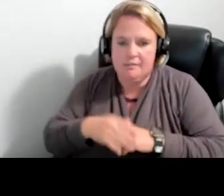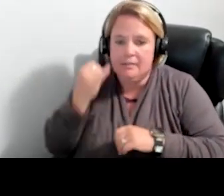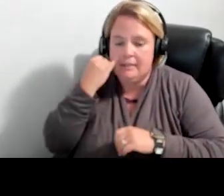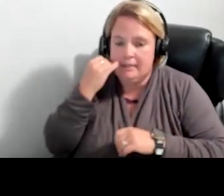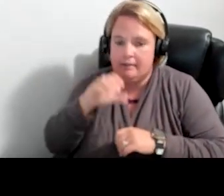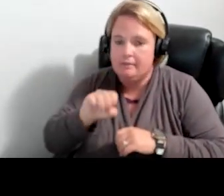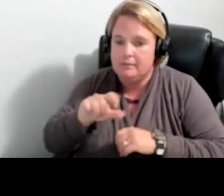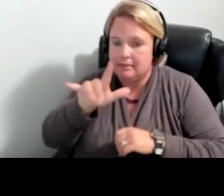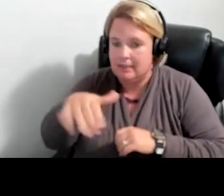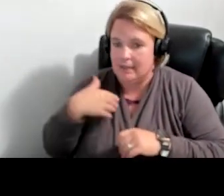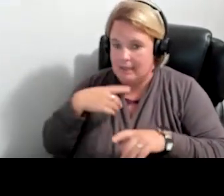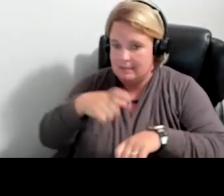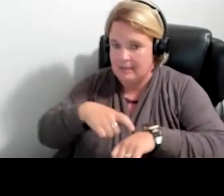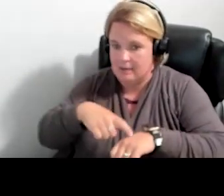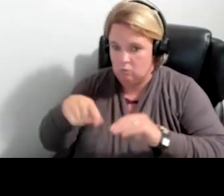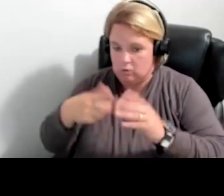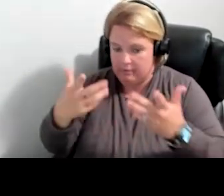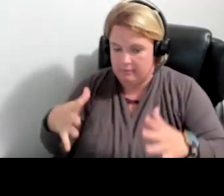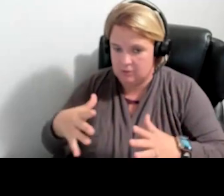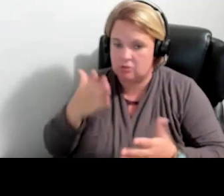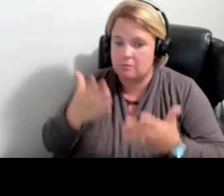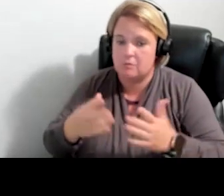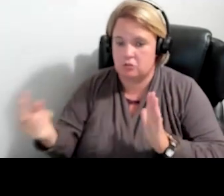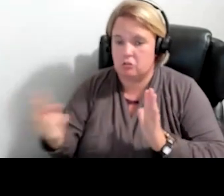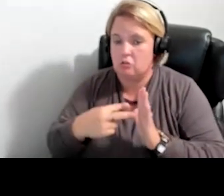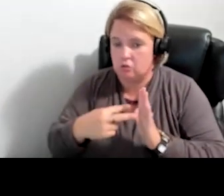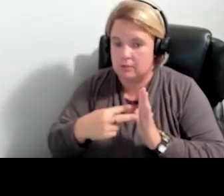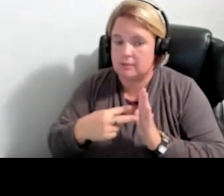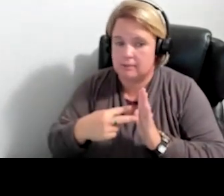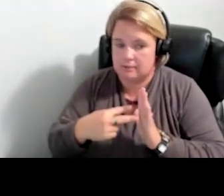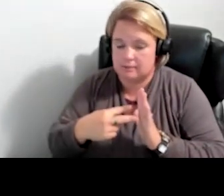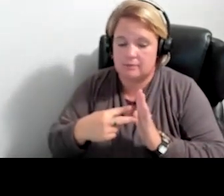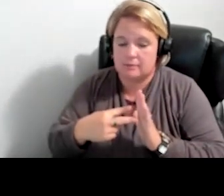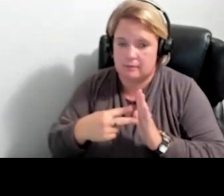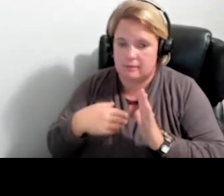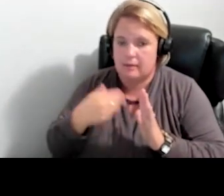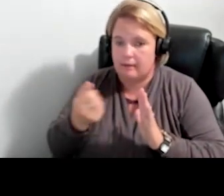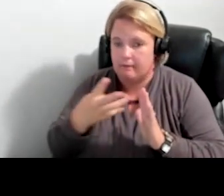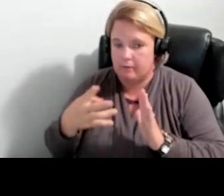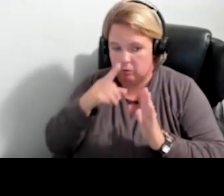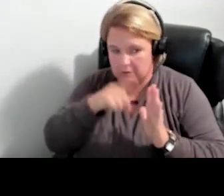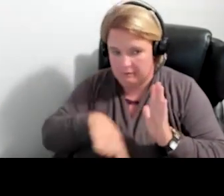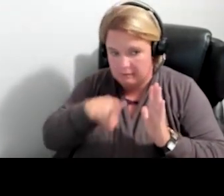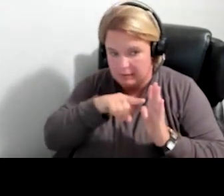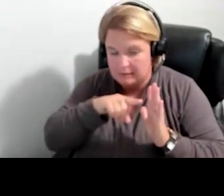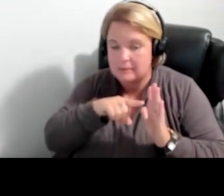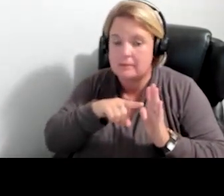when she wraps up, maybe she can take a look and look at a few of these things in the